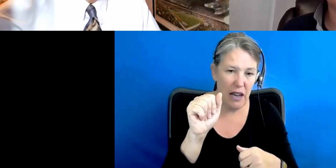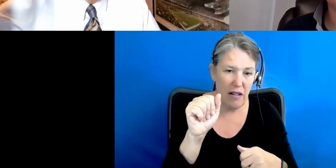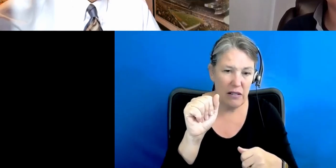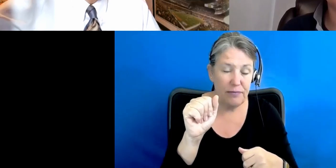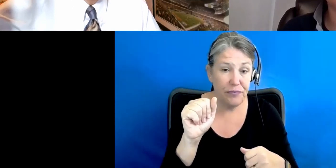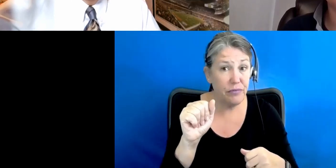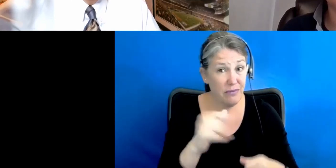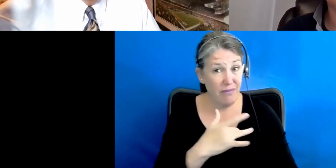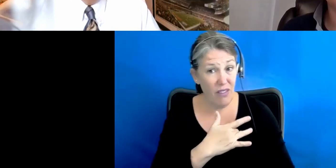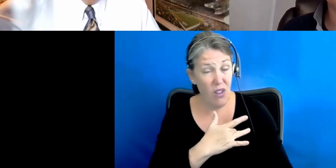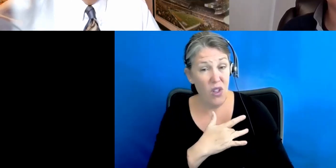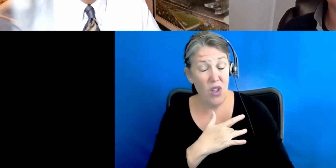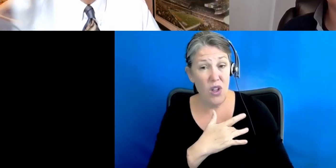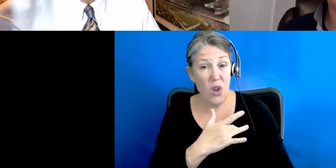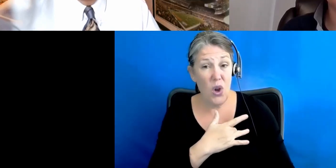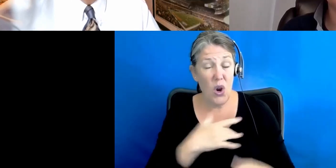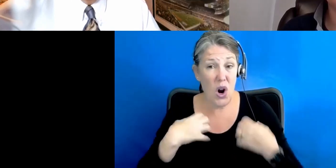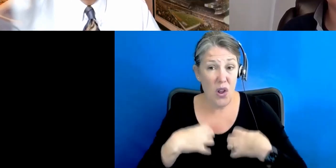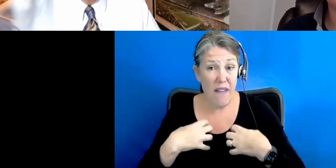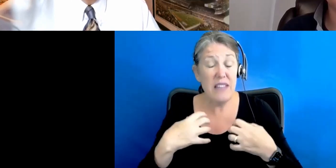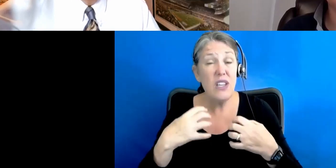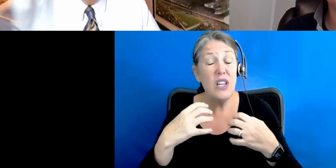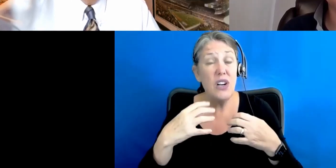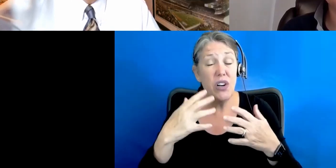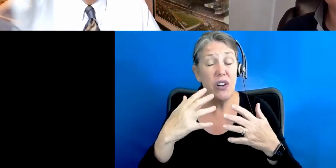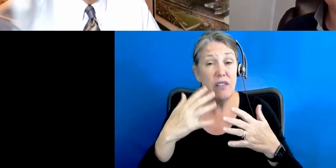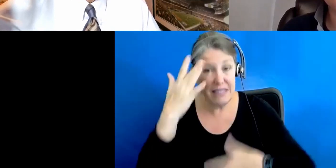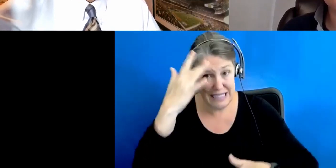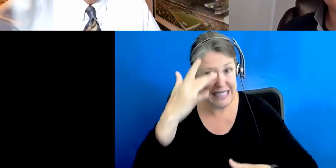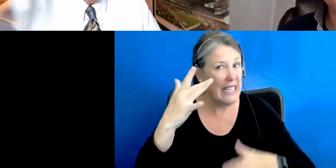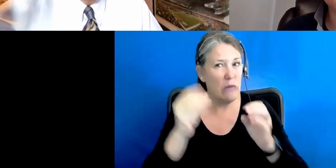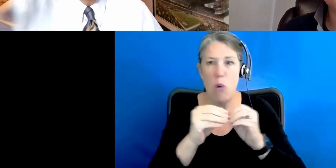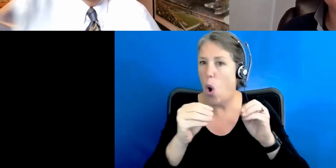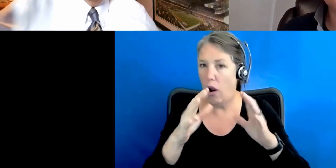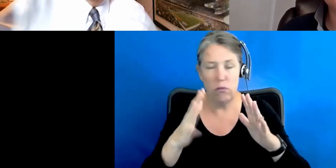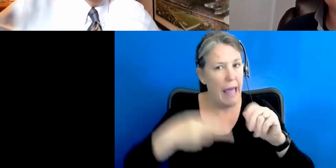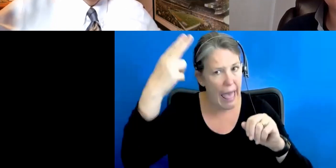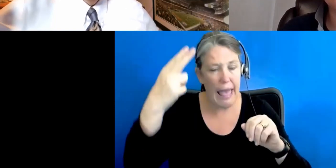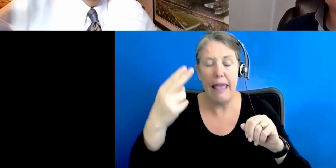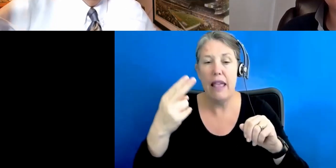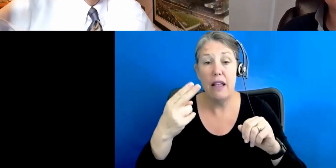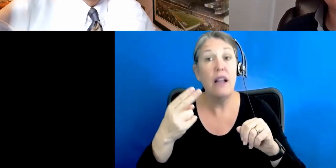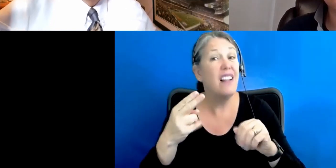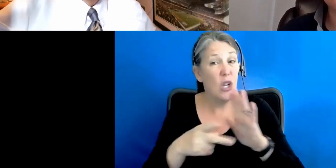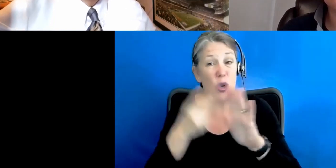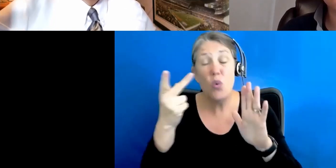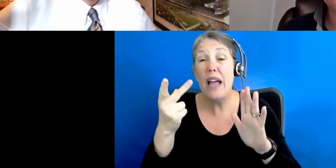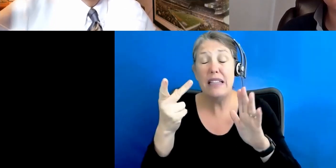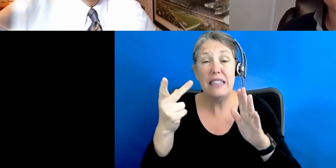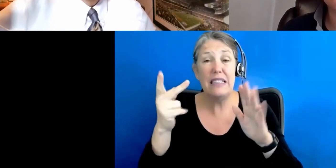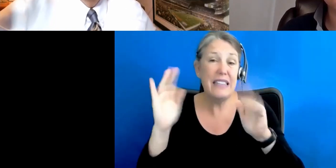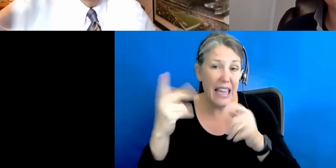of cardiovascular disease than those without disabilities. You're more than twice as likely to be obese than people